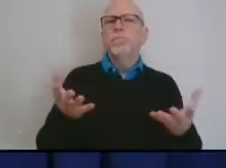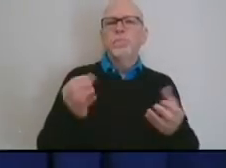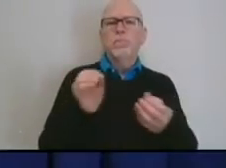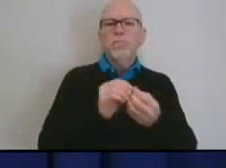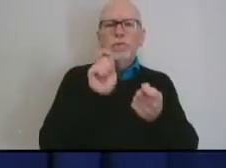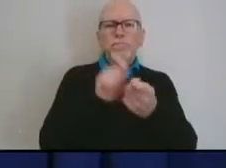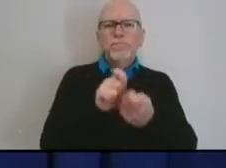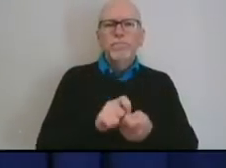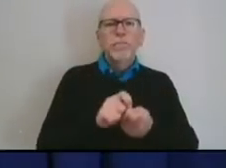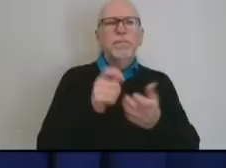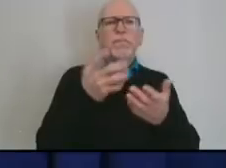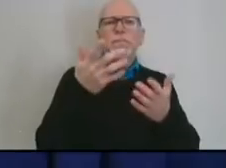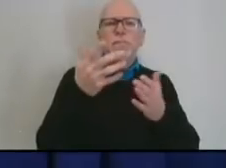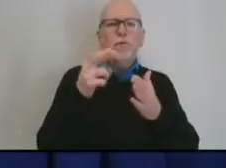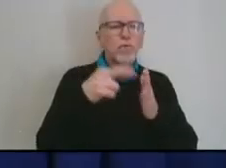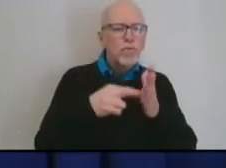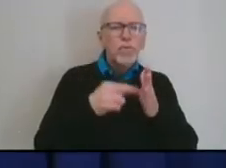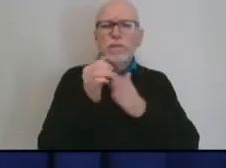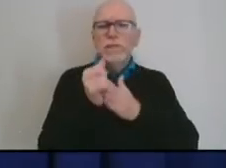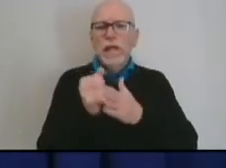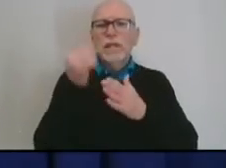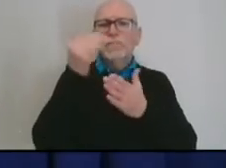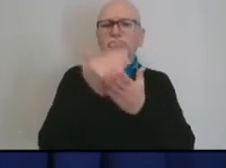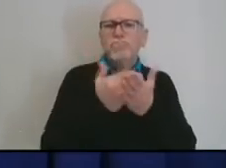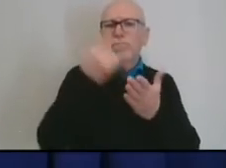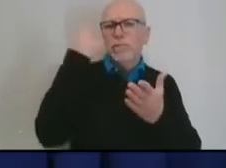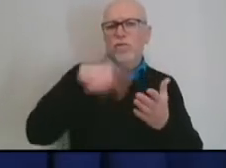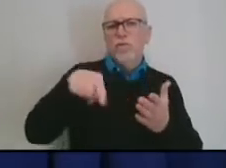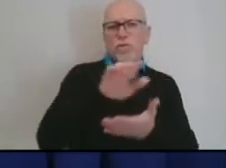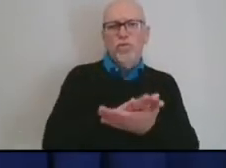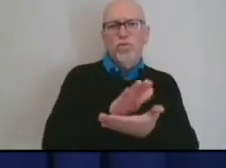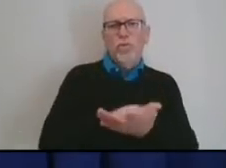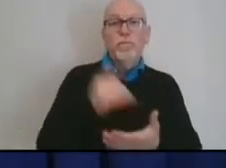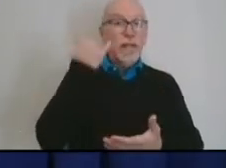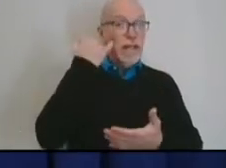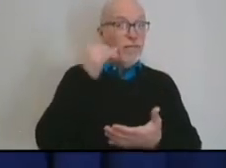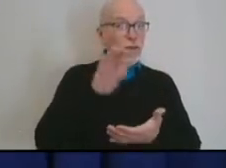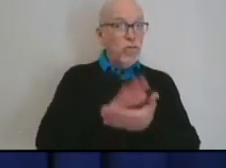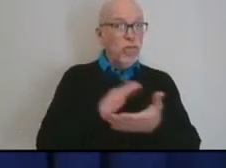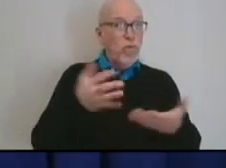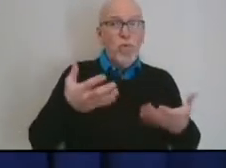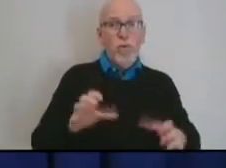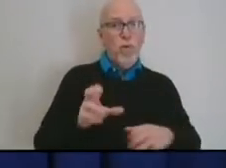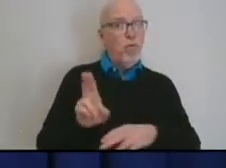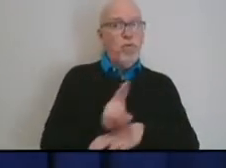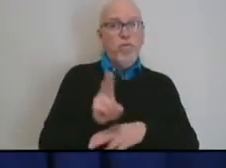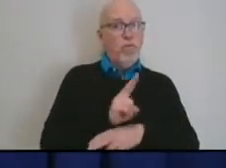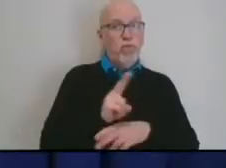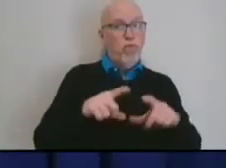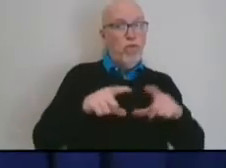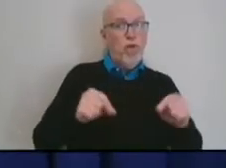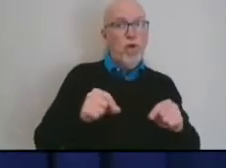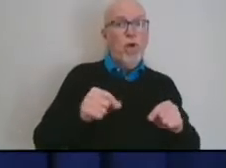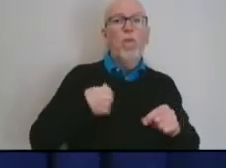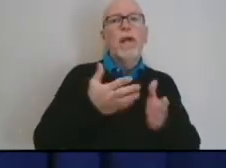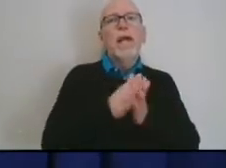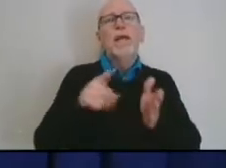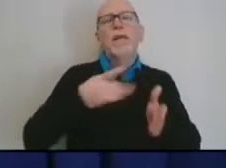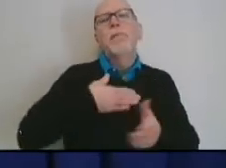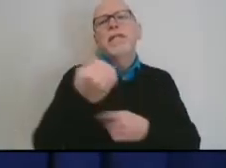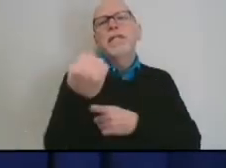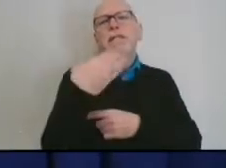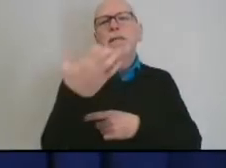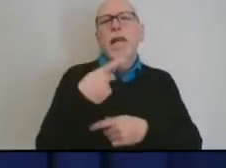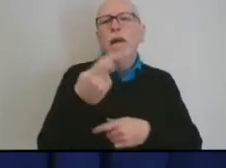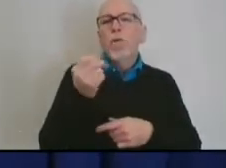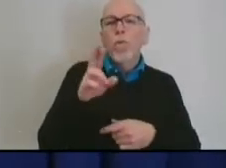on the use of these cards to our schools very soon. If a school does not want to use them, we ask that they send the cards or take the cards to their